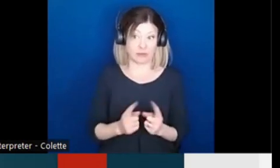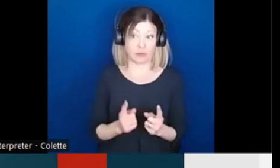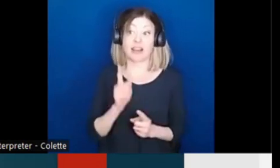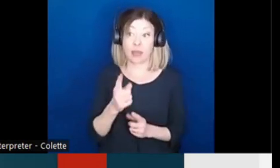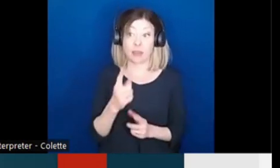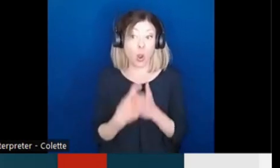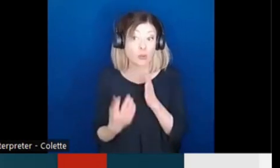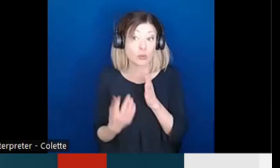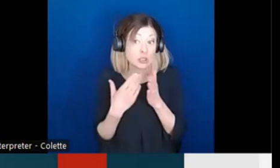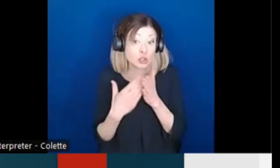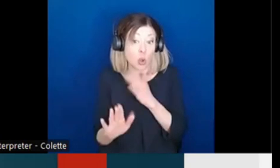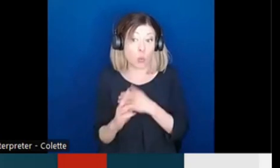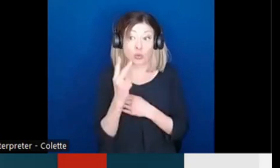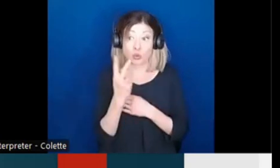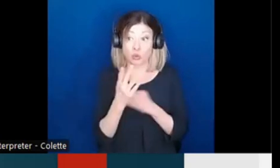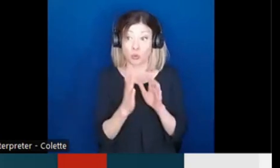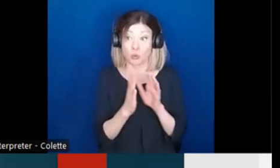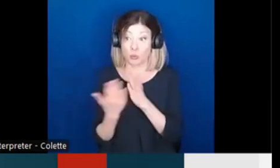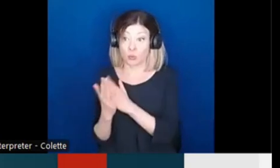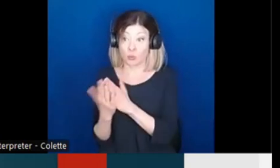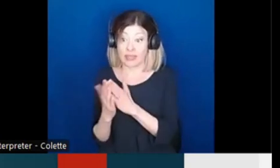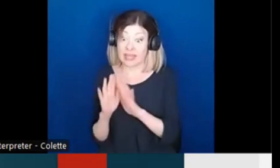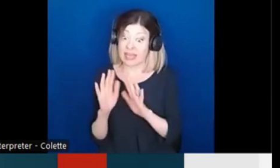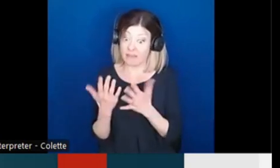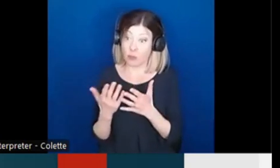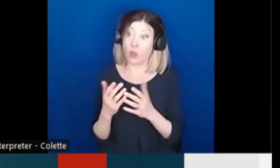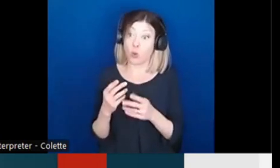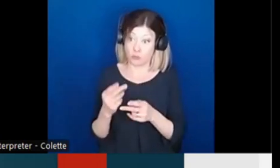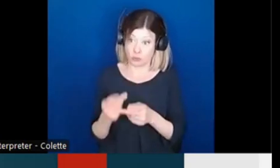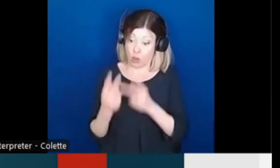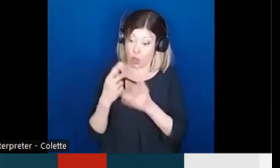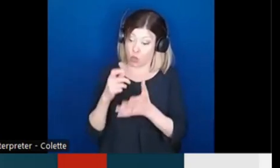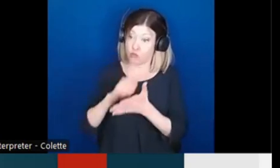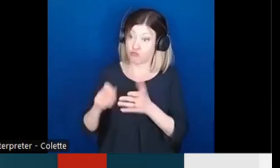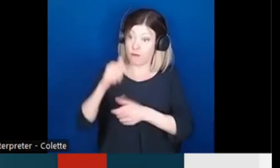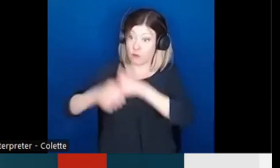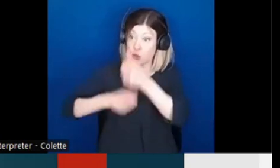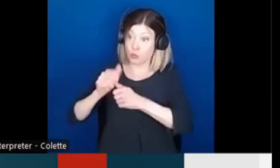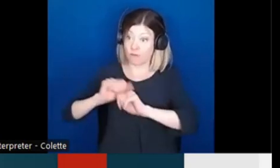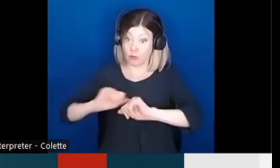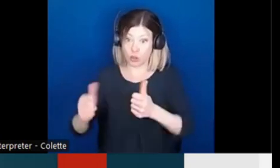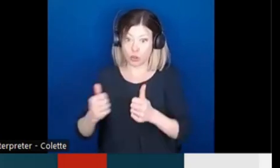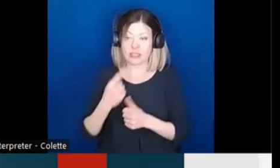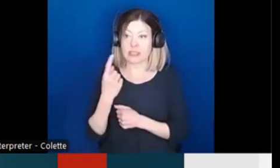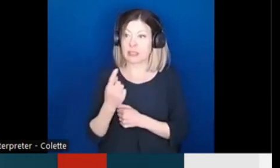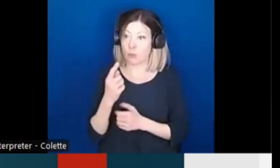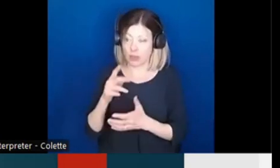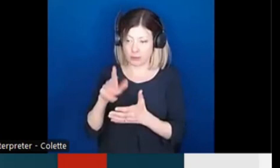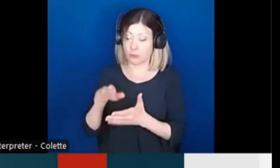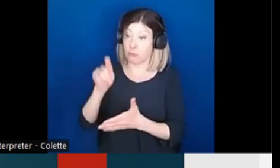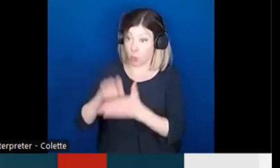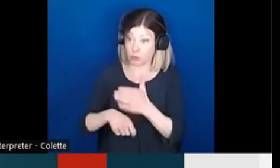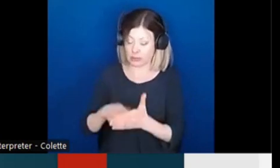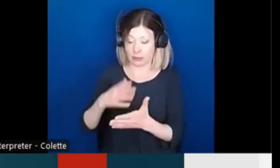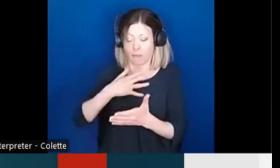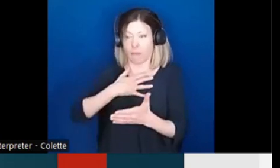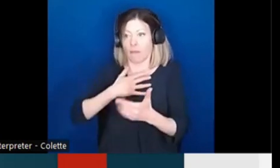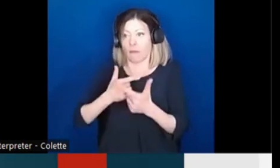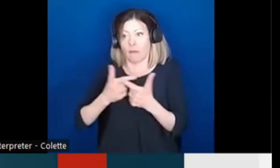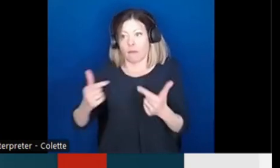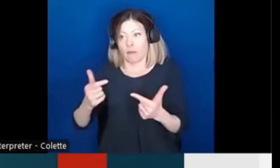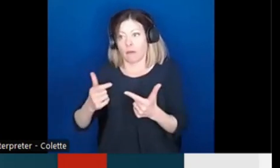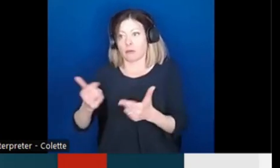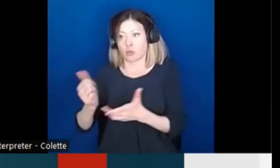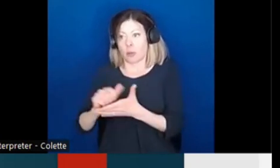getting very good reviews, particularly Emily. One of the people who bought 1 copy loved it so much, he wrote to the publisher. Now,